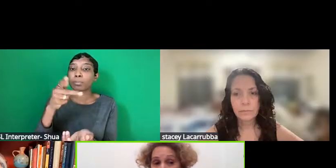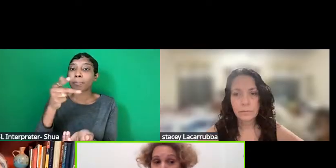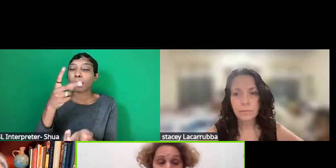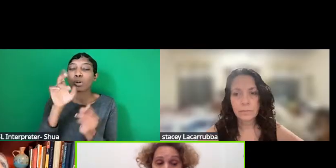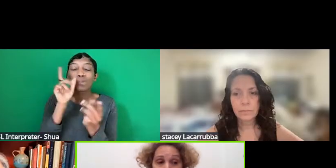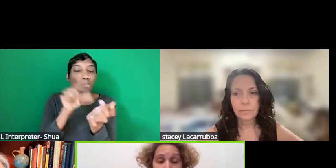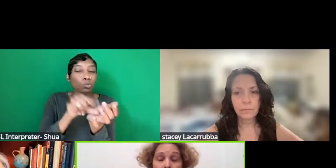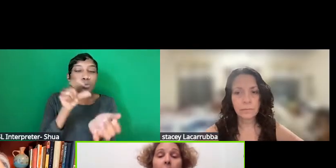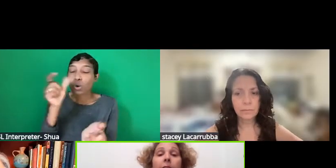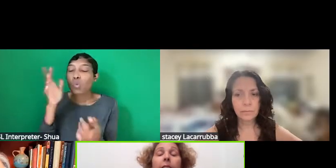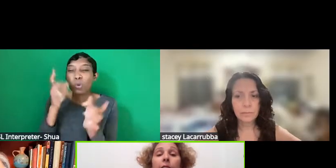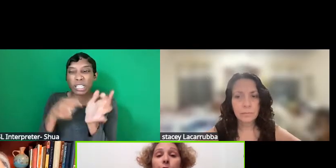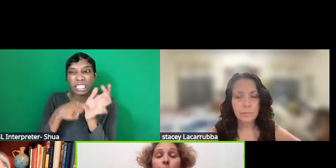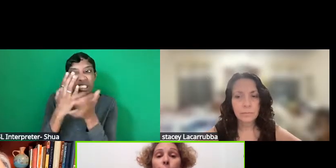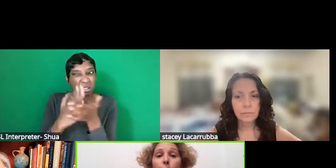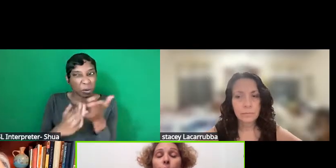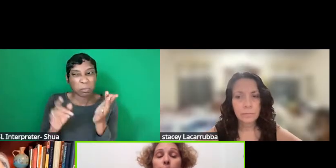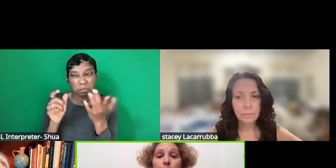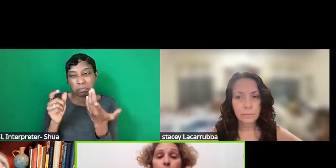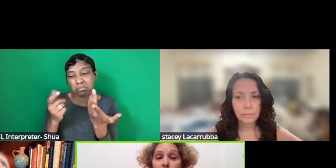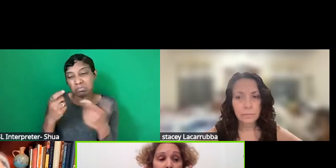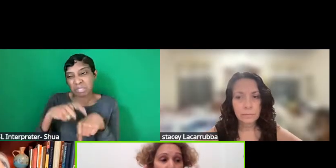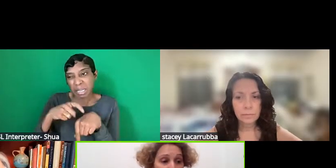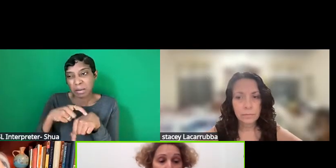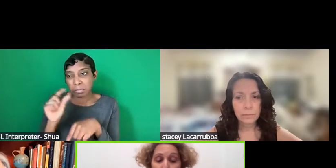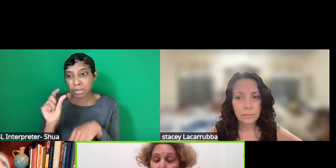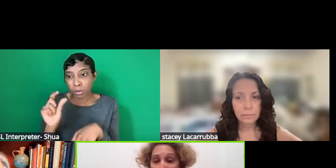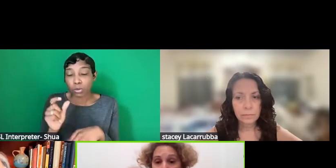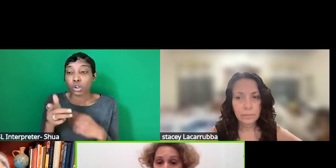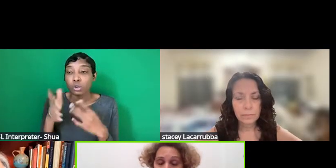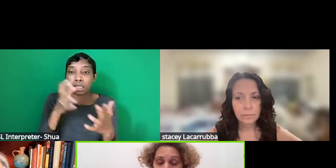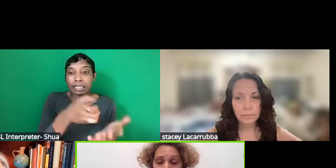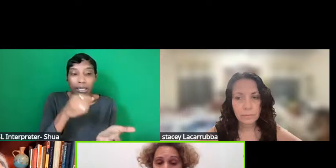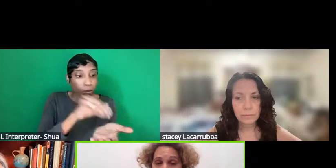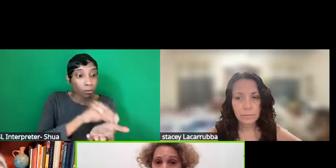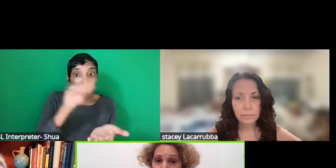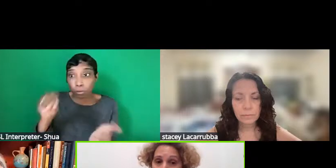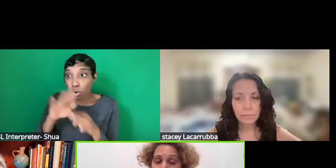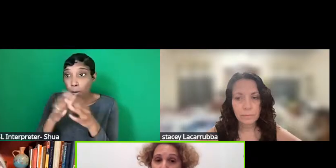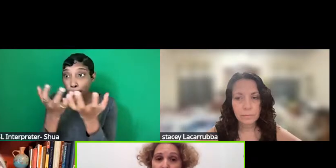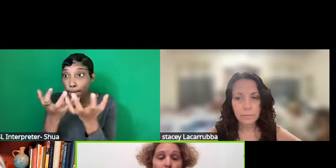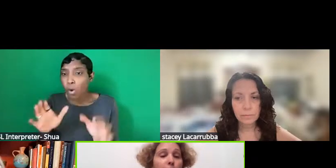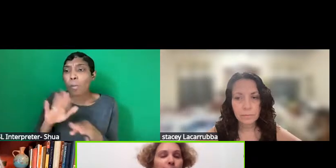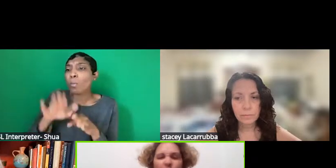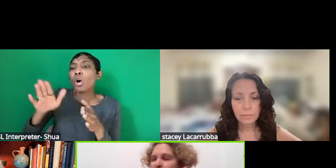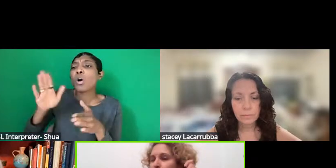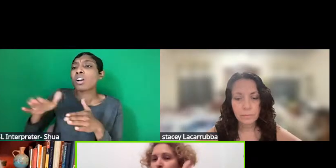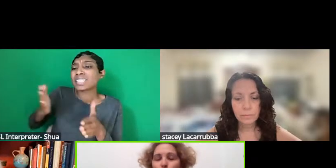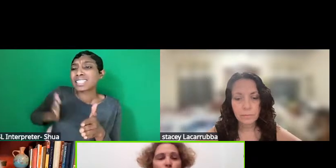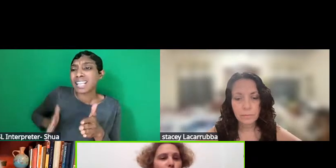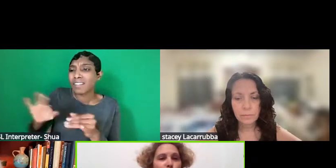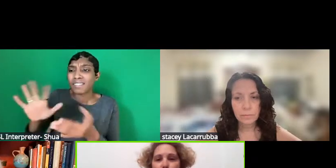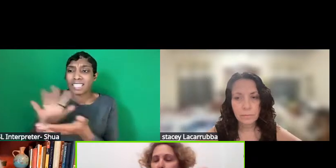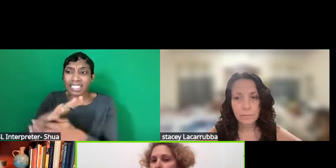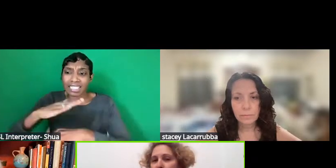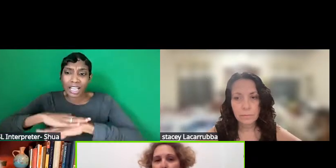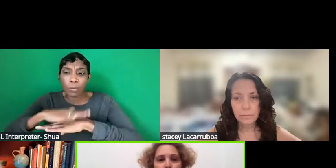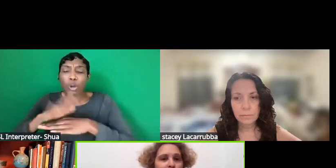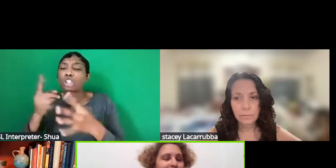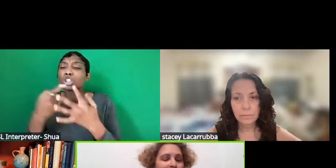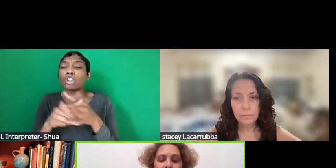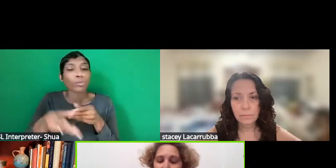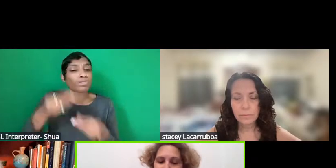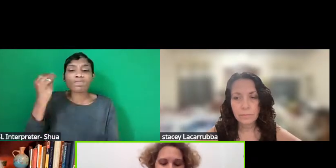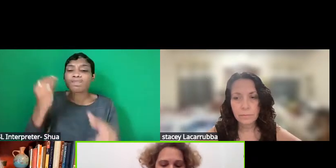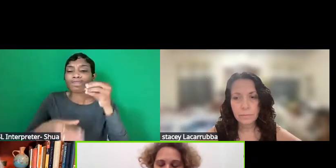just going to take some time. And so you can take a bowl, you can just put it on a side of your table for now. Just start ripping your